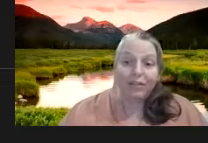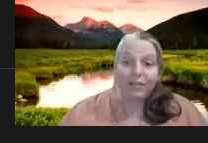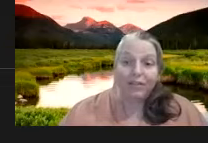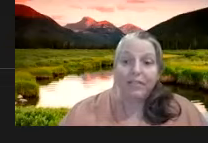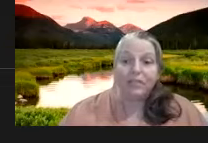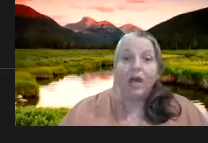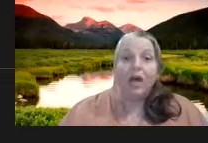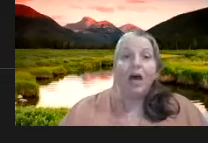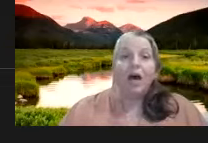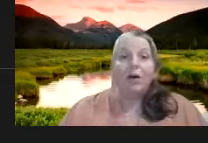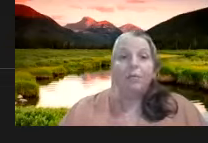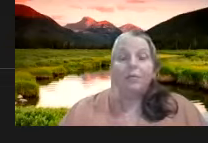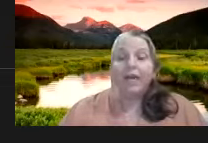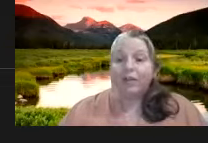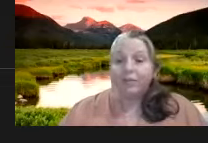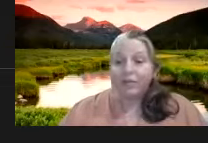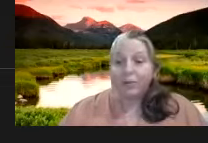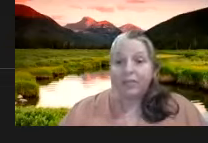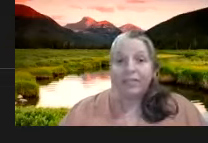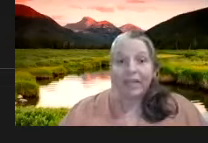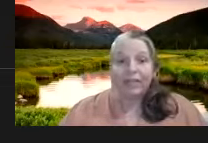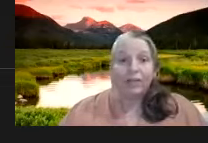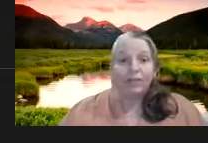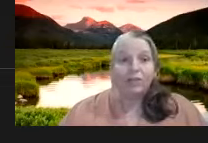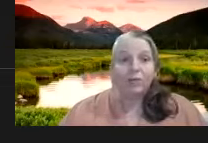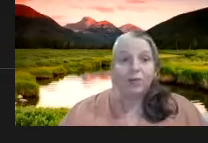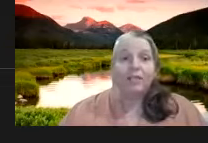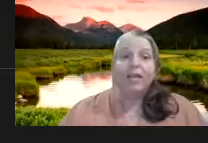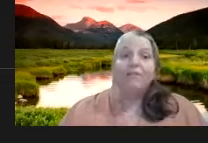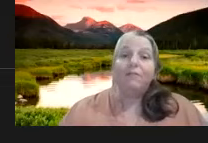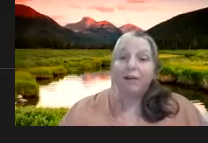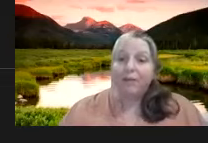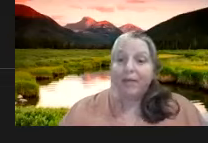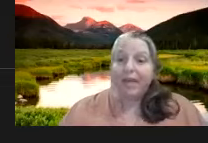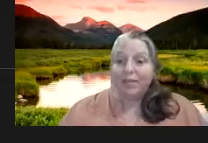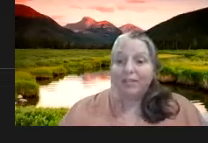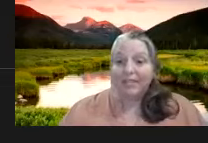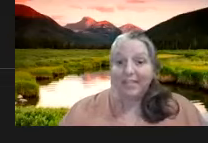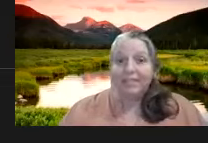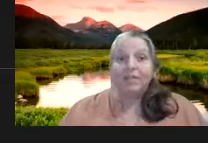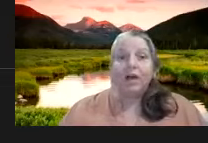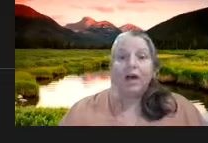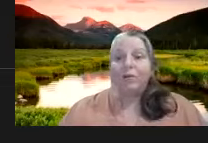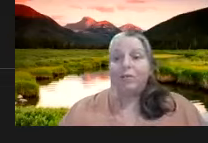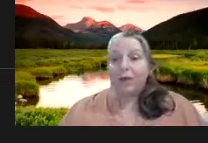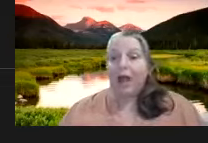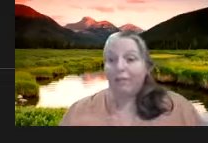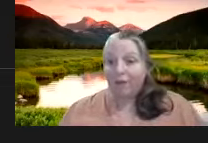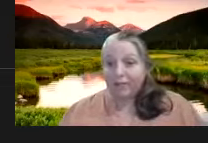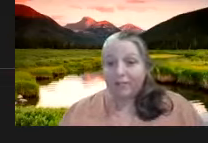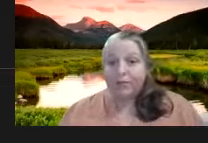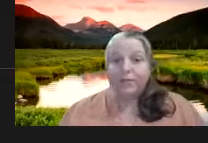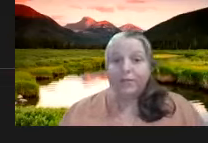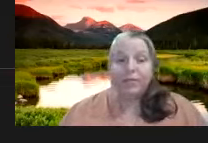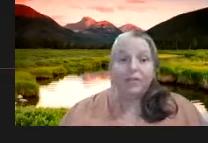various agencies. Television was the second largest source. Government agencies, which is what I